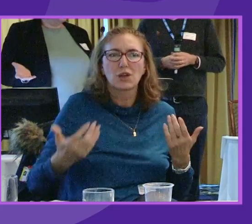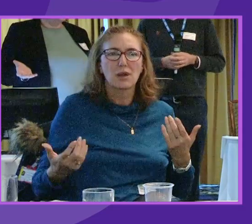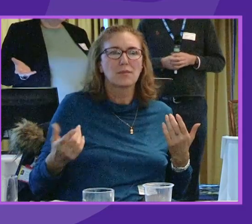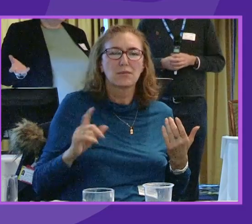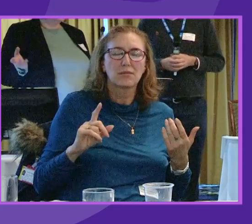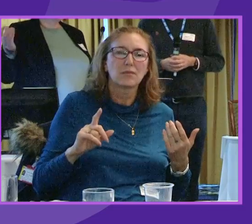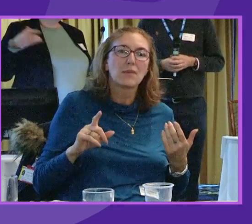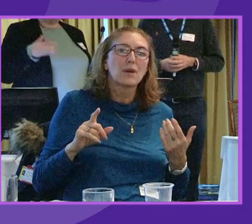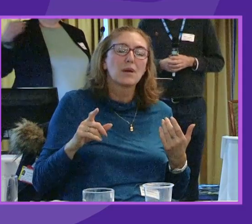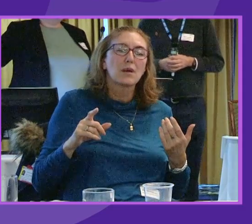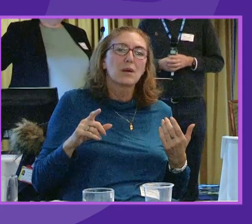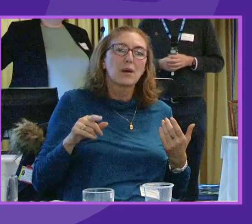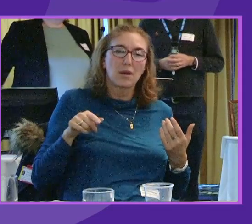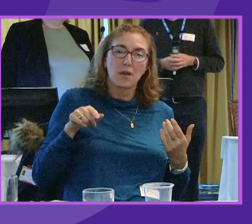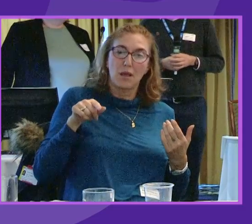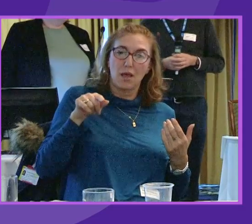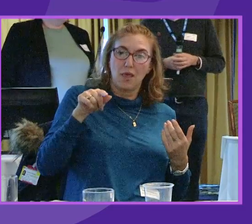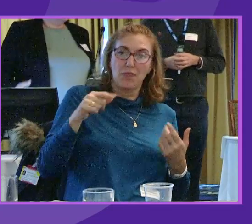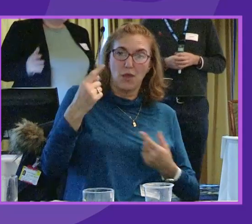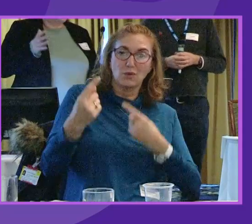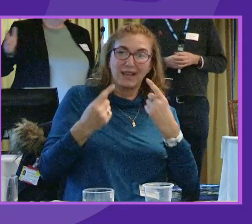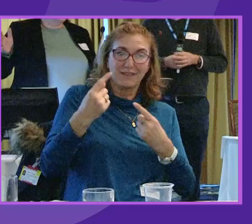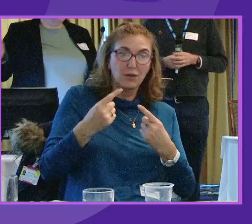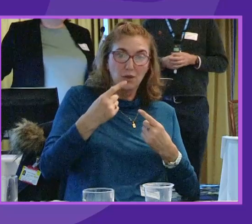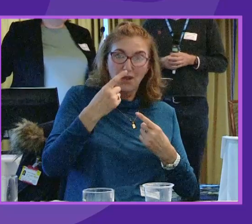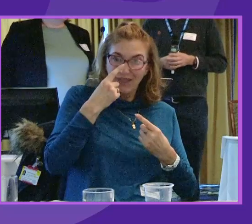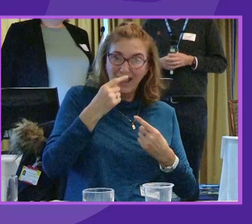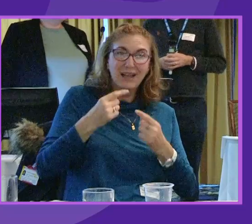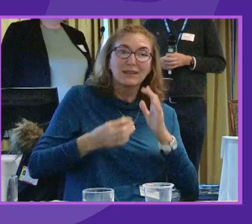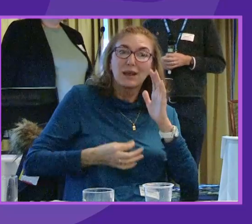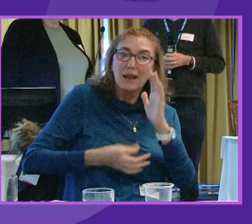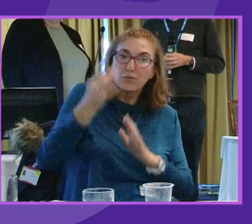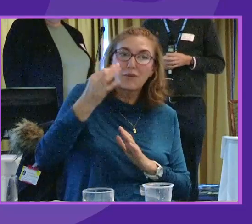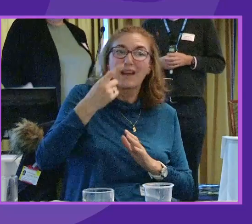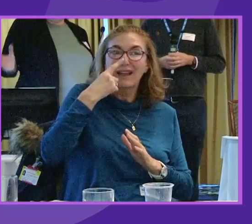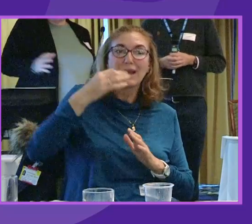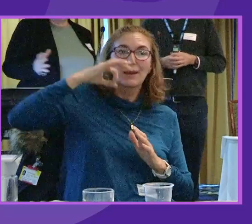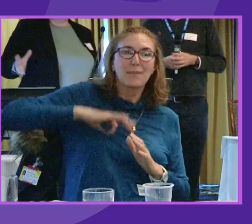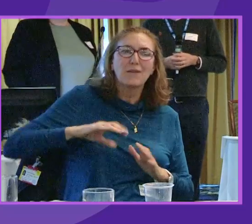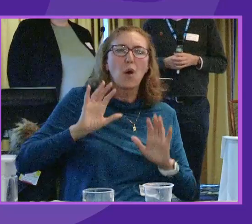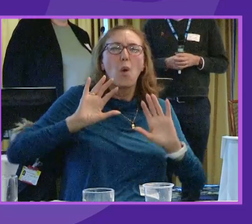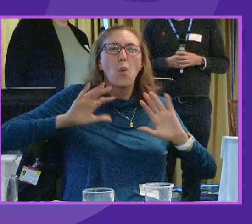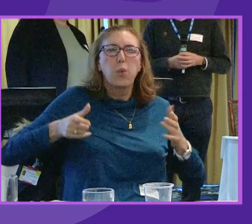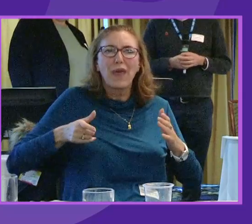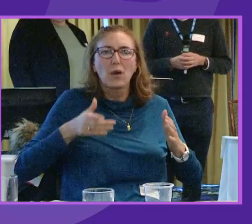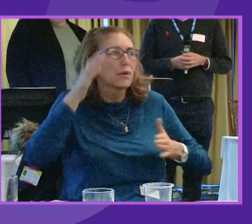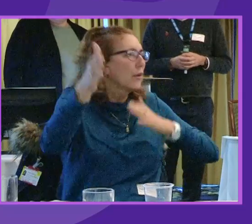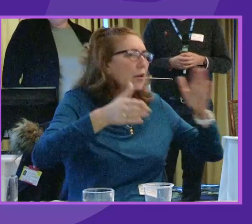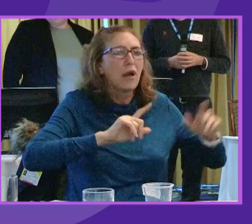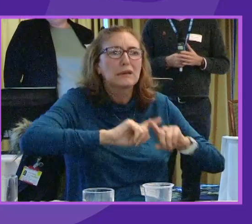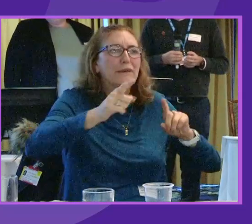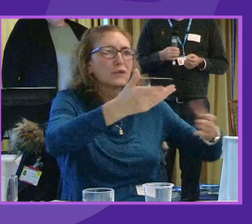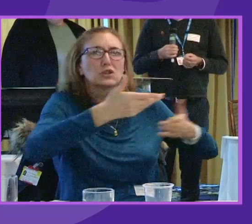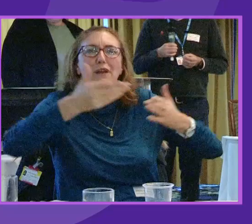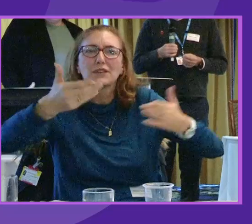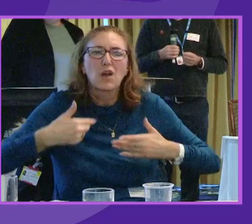more long-term condition focused way with those individuals, actually produce the benefits without having to shift very much around the system.